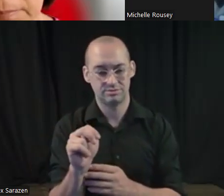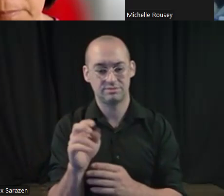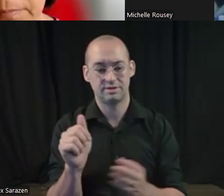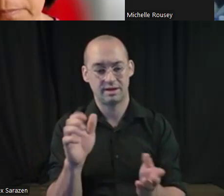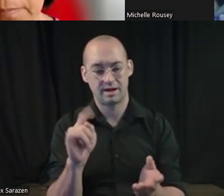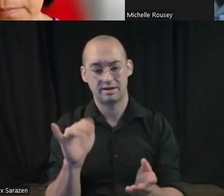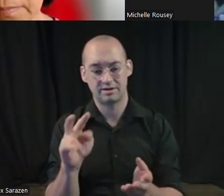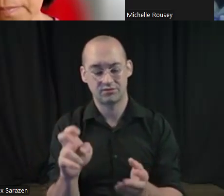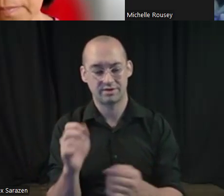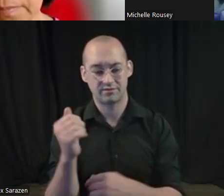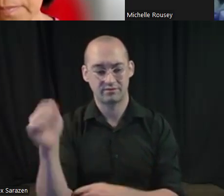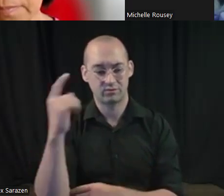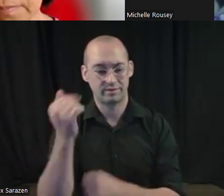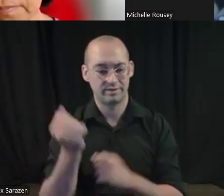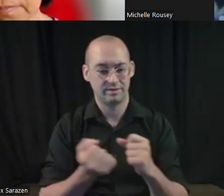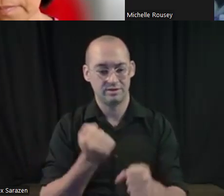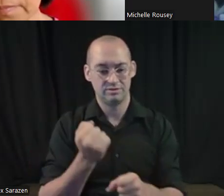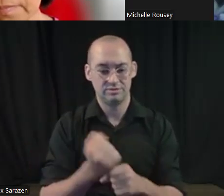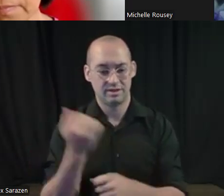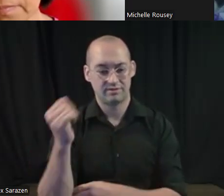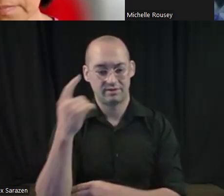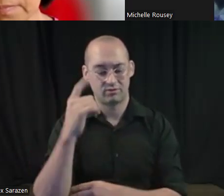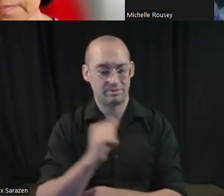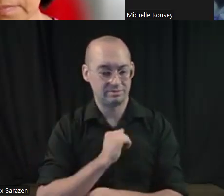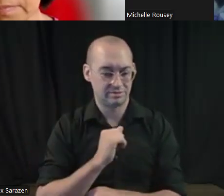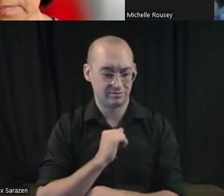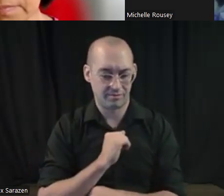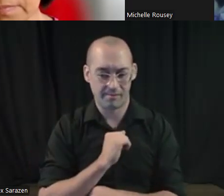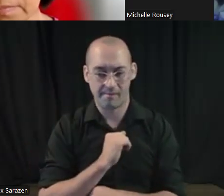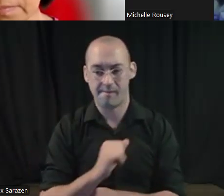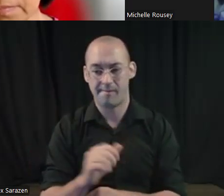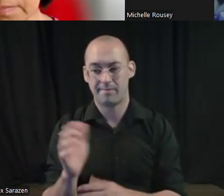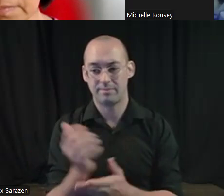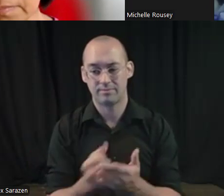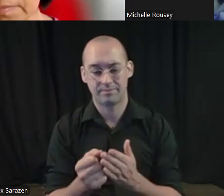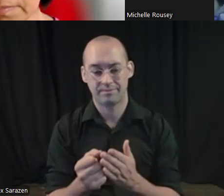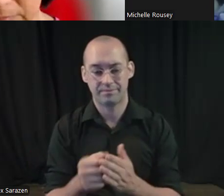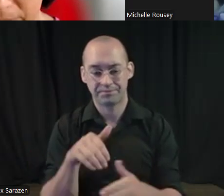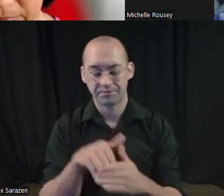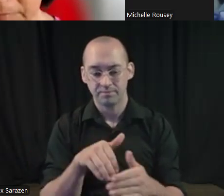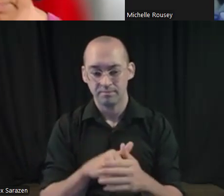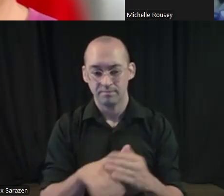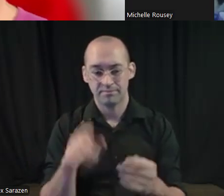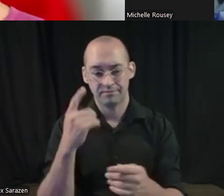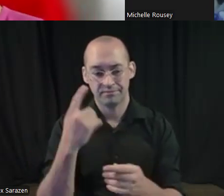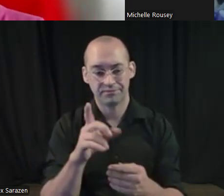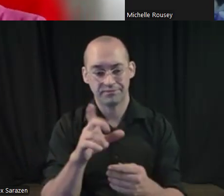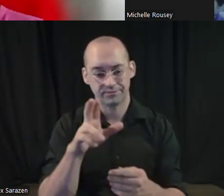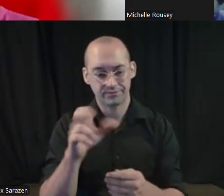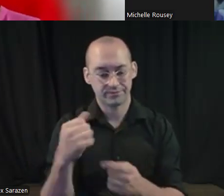for years and have been advocating for myself to get access for cures and since I was a